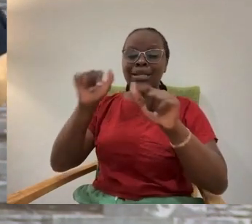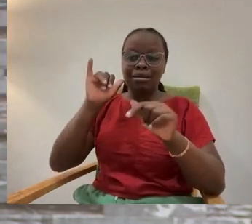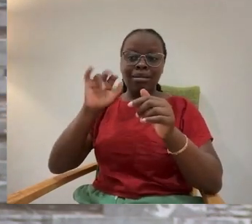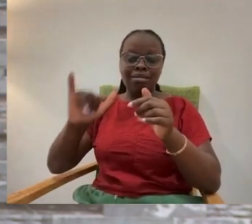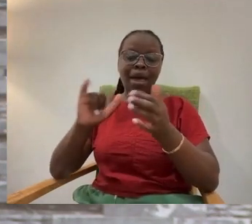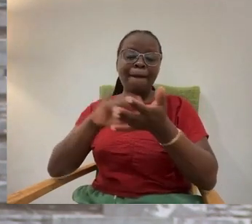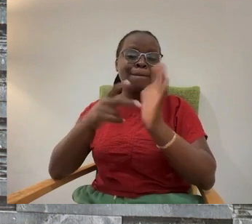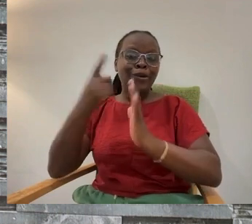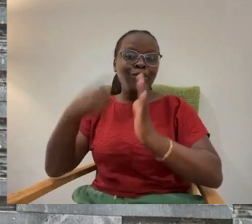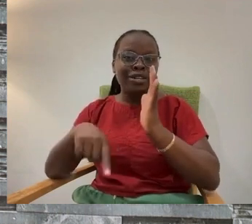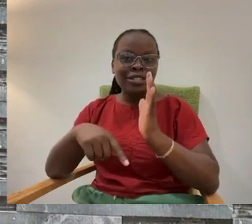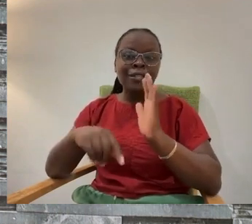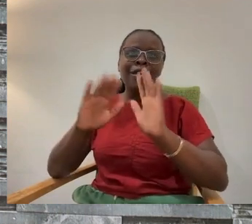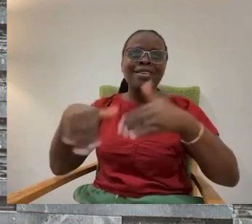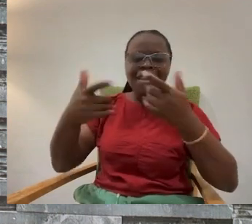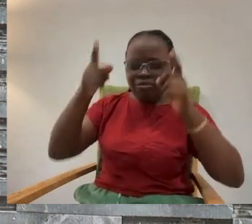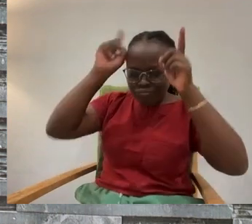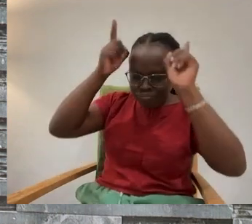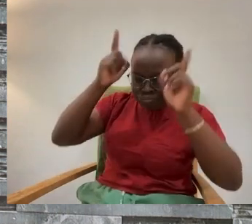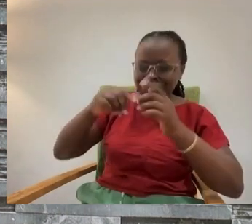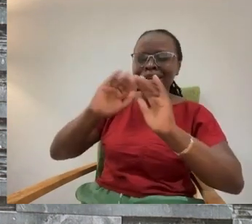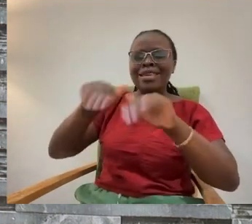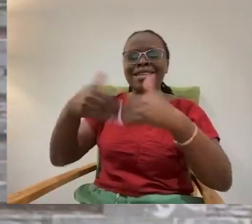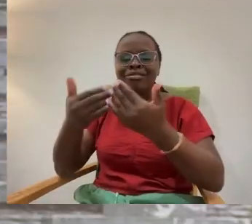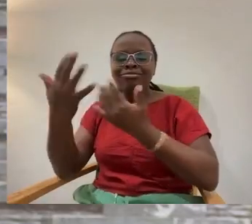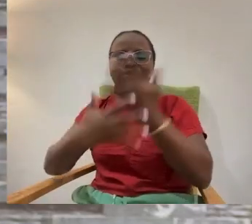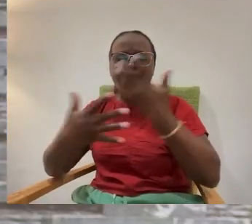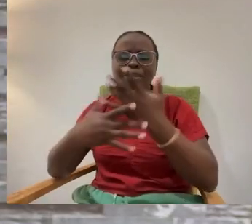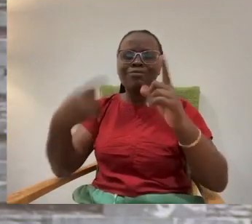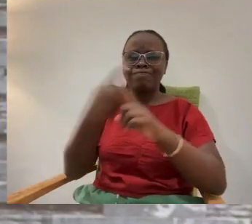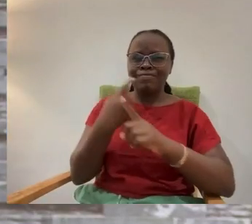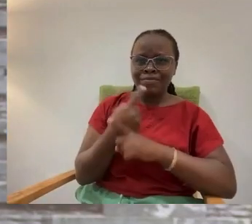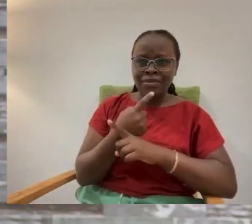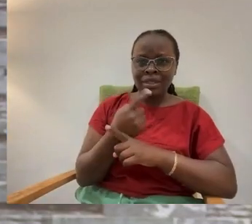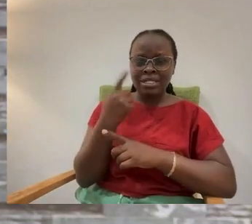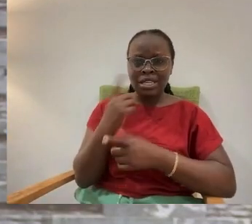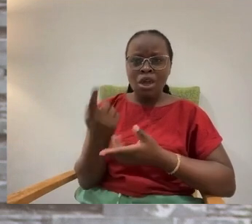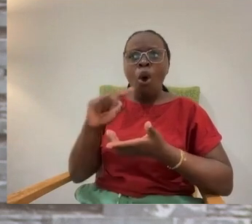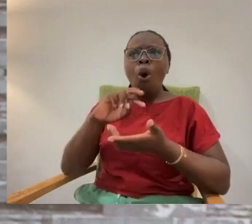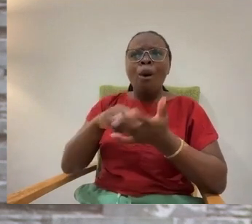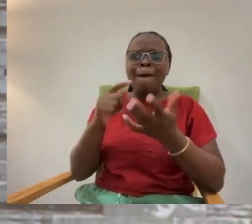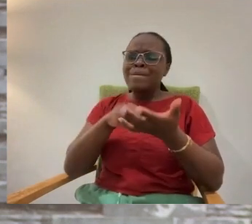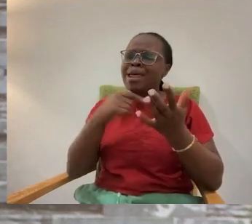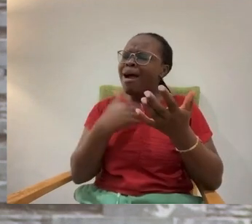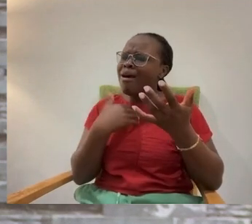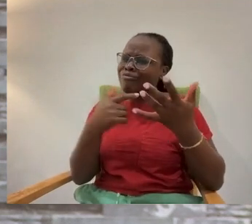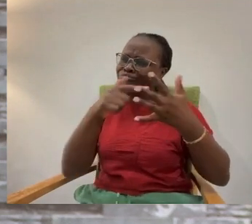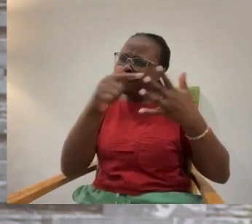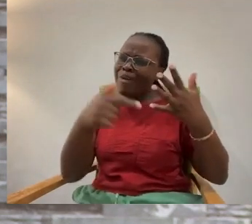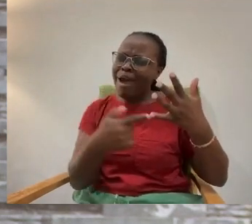providing low bandwidth access to children, for example, or providing devices for the children and the